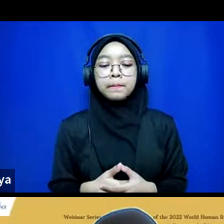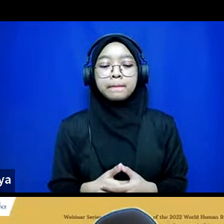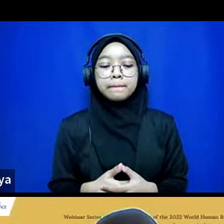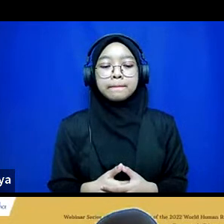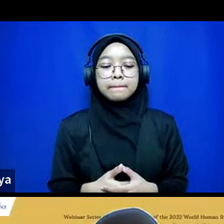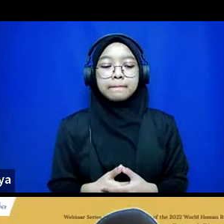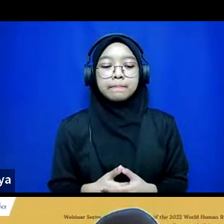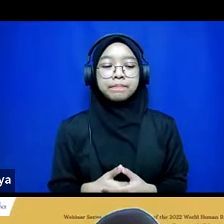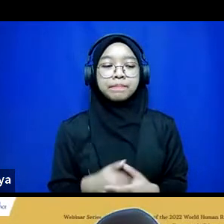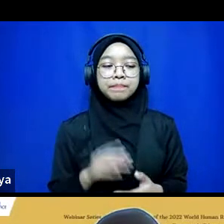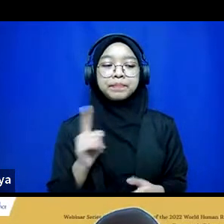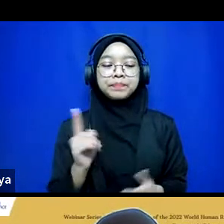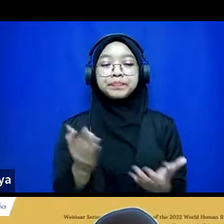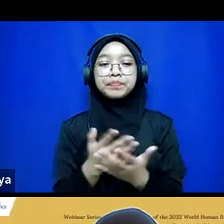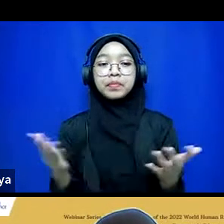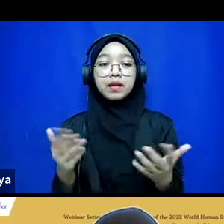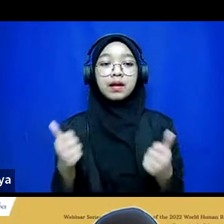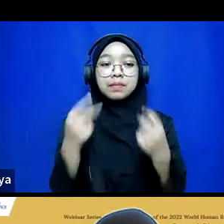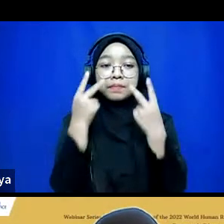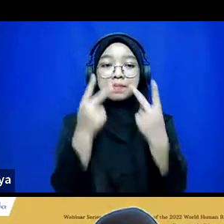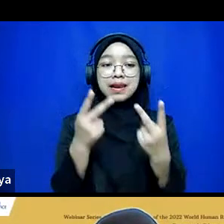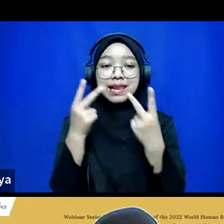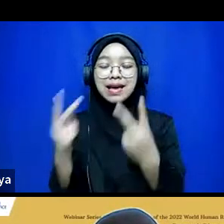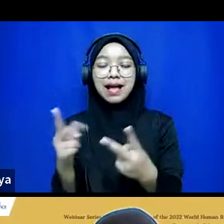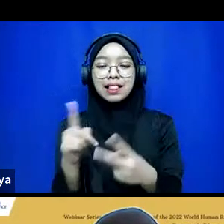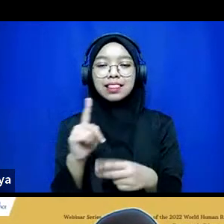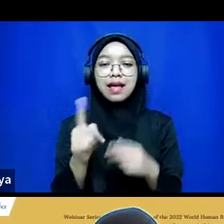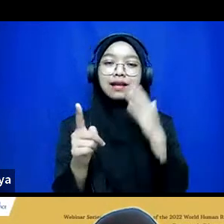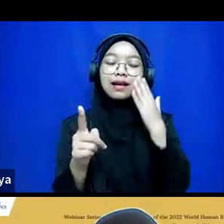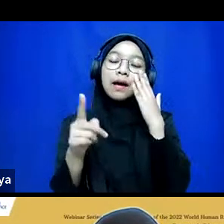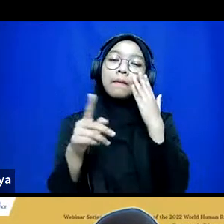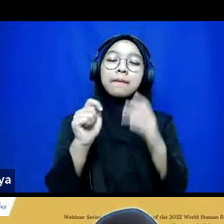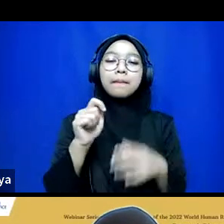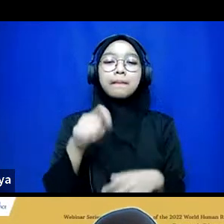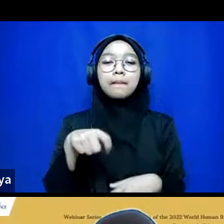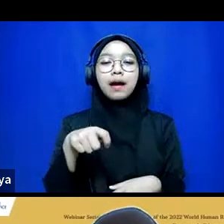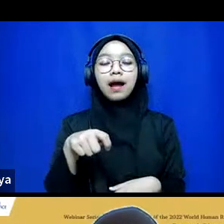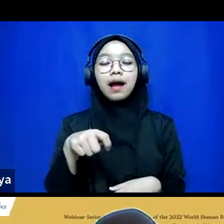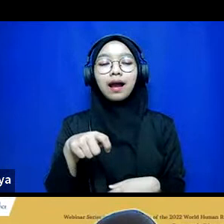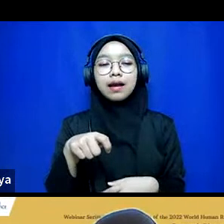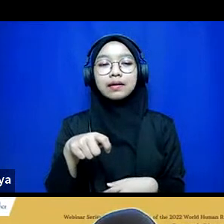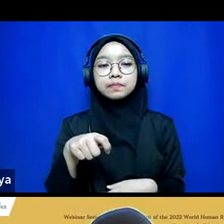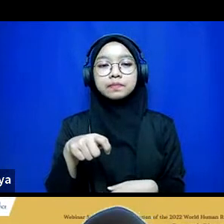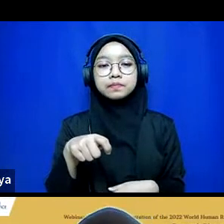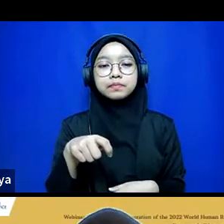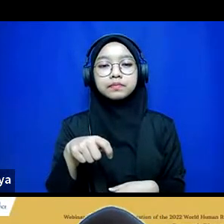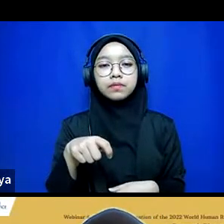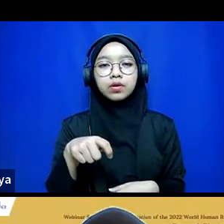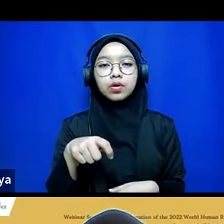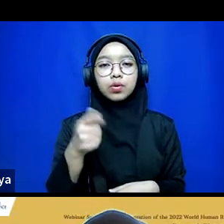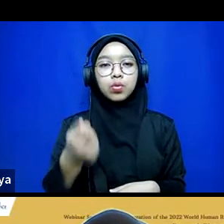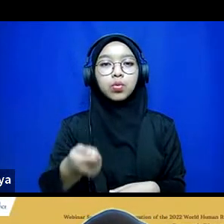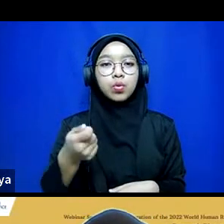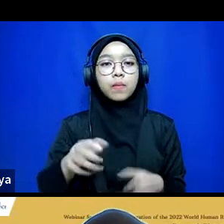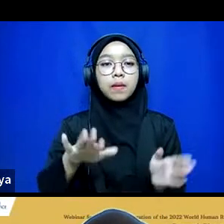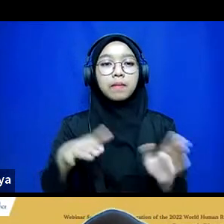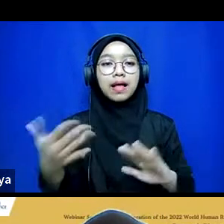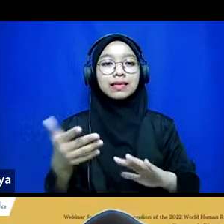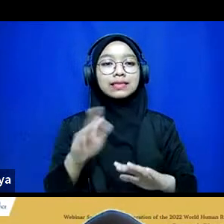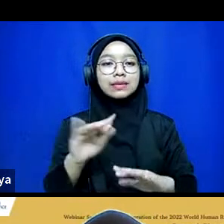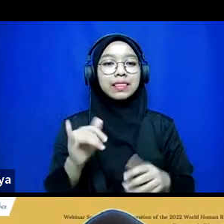flaws in the use of the death penalty, the risks of miscarriage of justice, or whether it was also because it